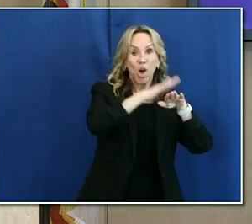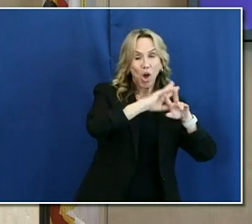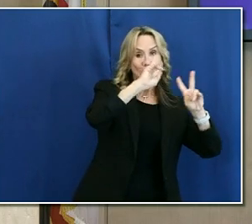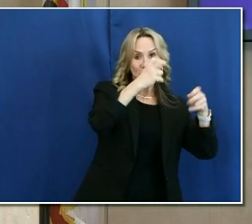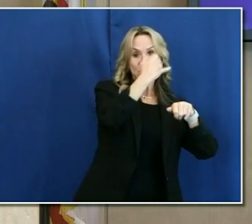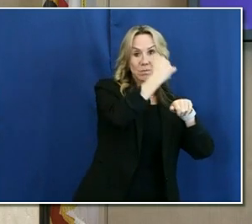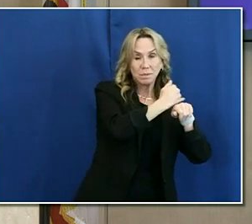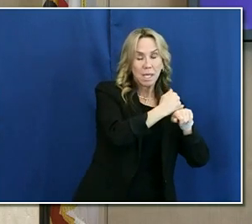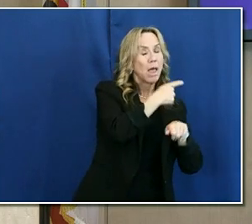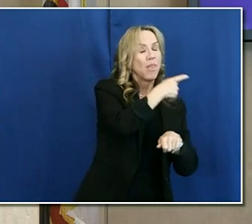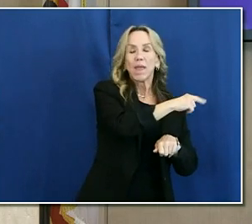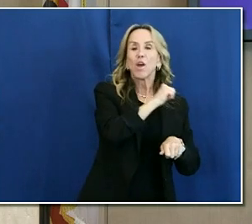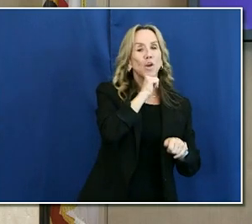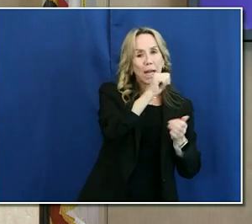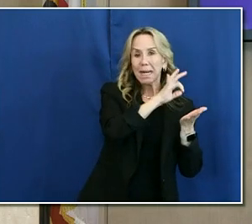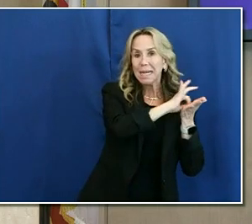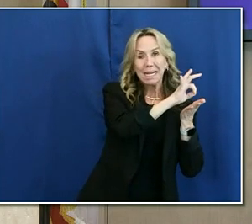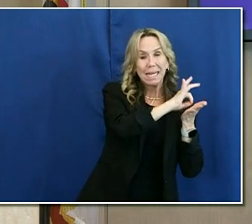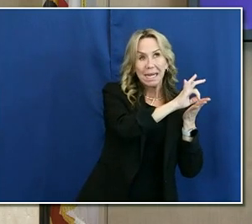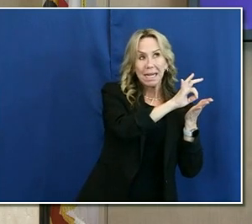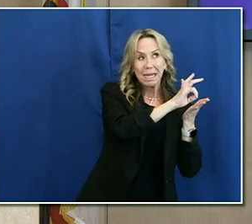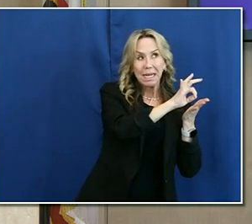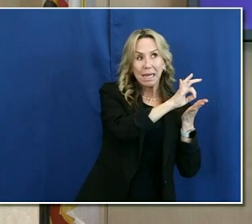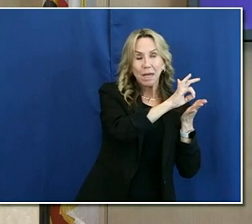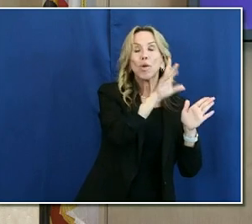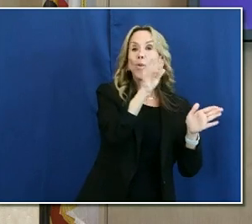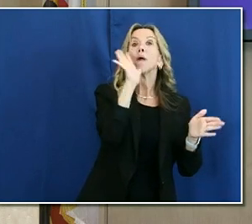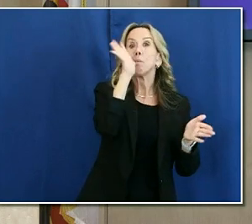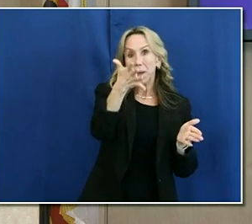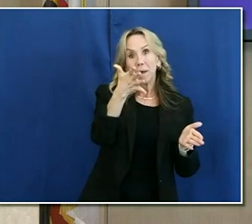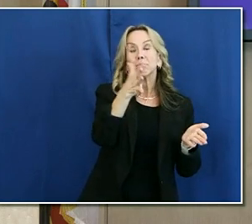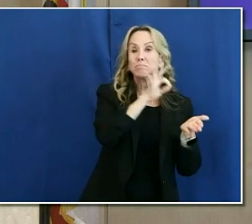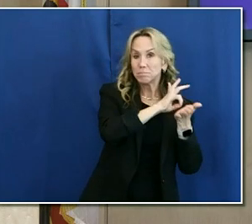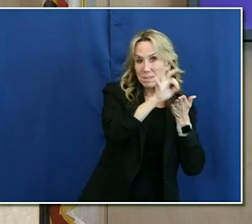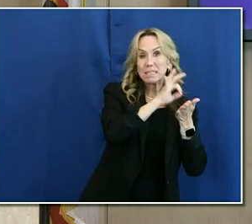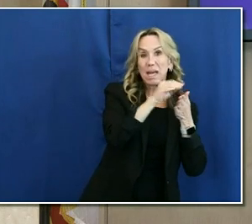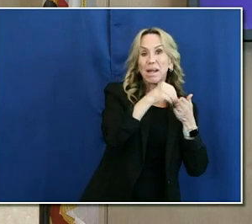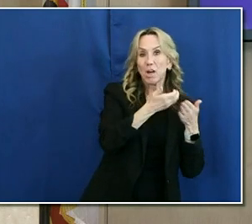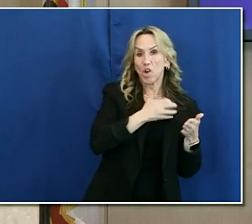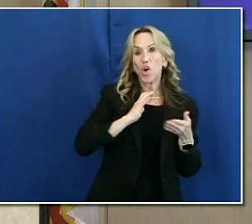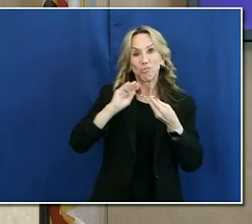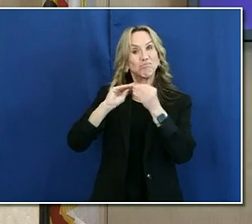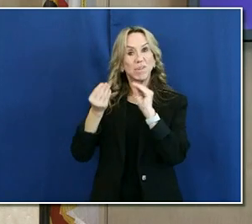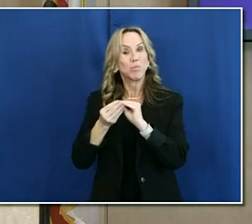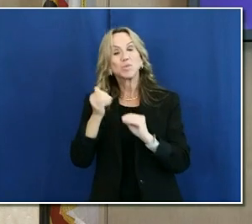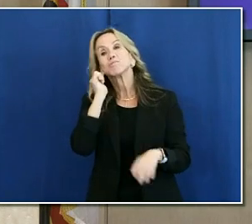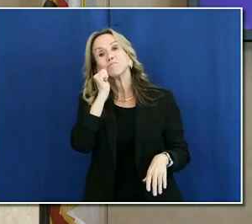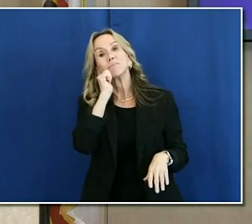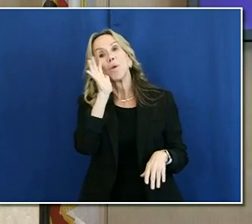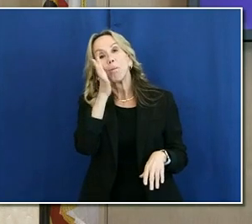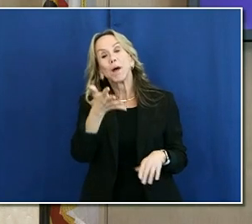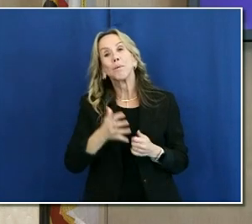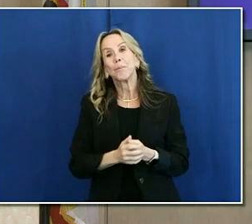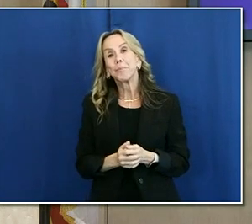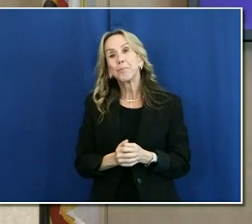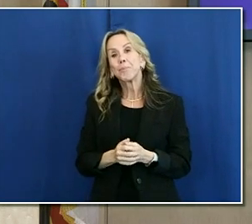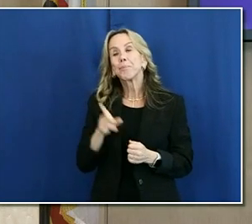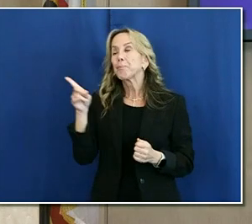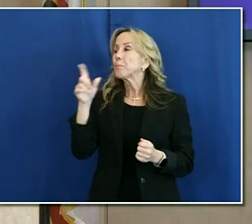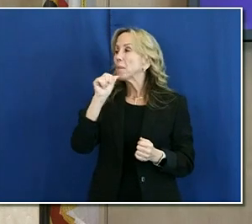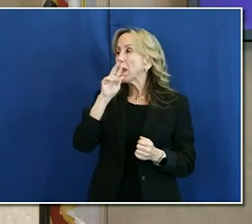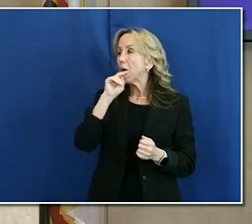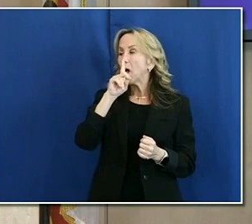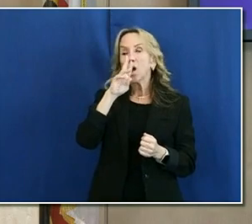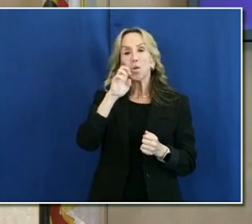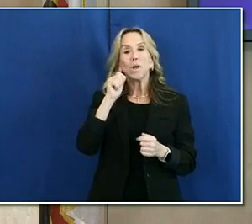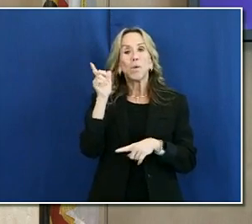of public health to be residents of that county, so they will be counted in our case rate and in our counts. We'll have Andrea Dooley address the first question